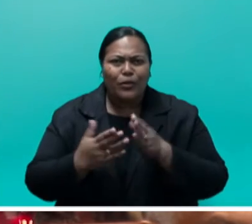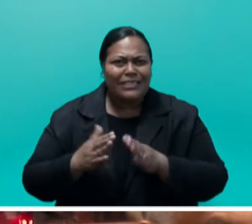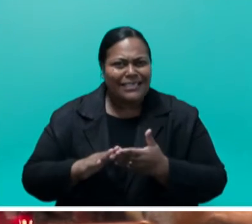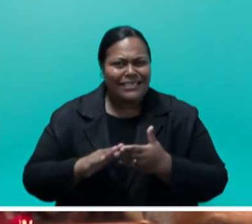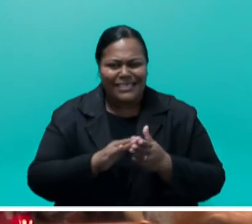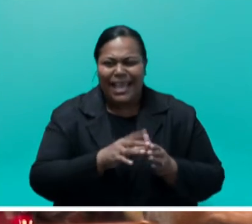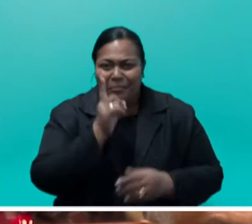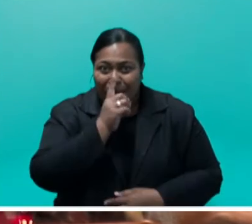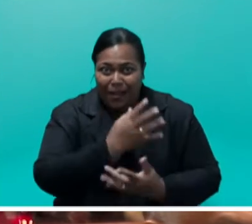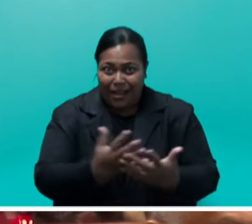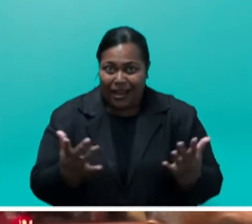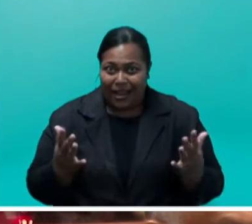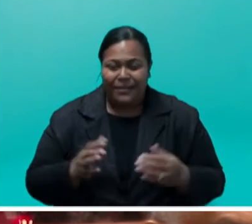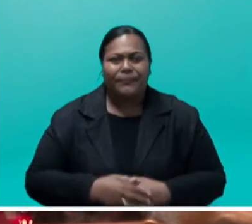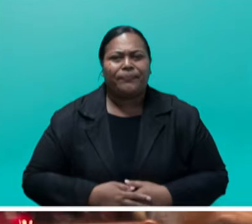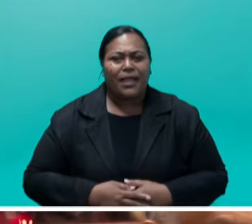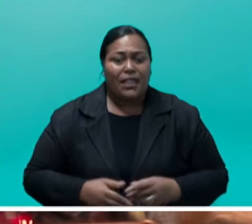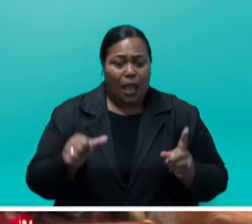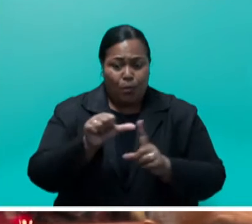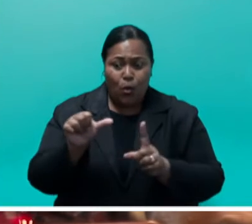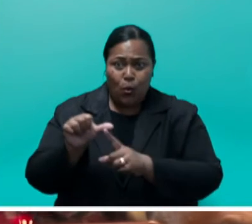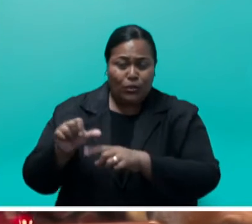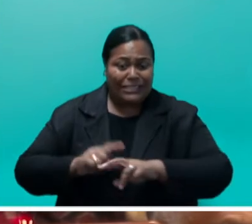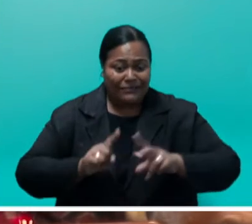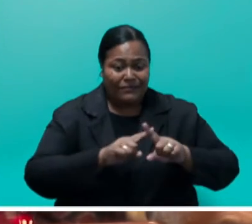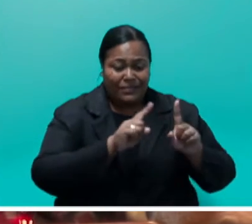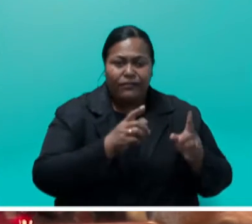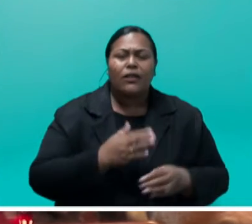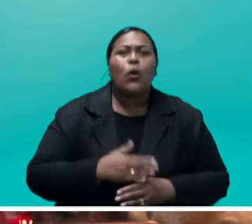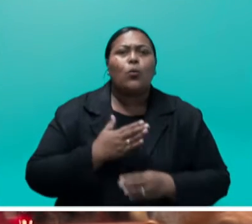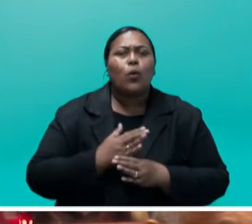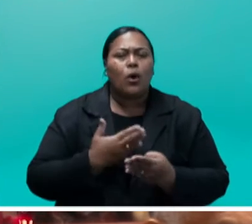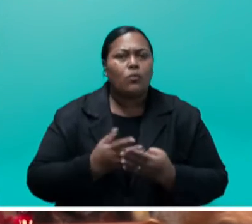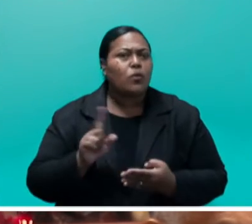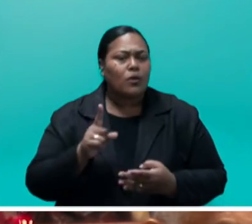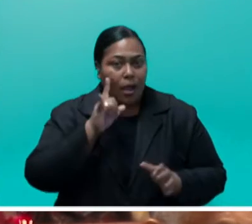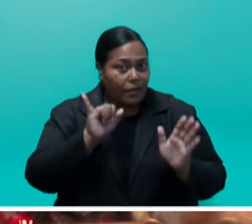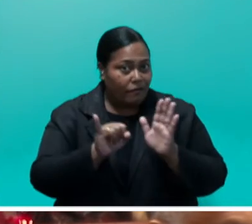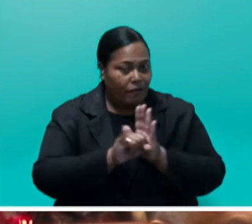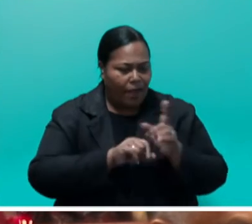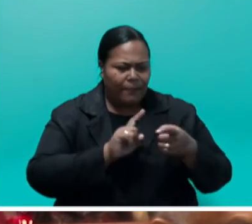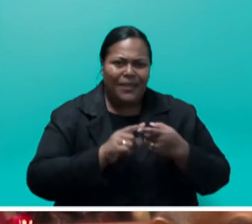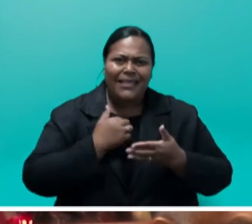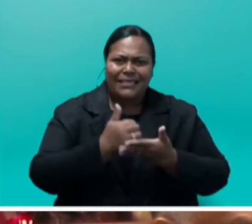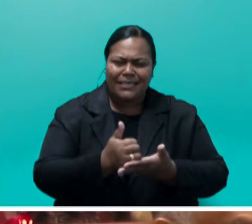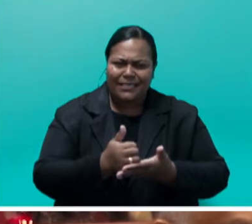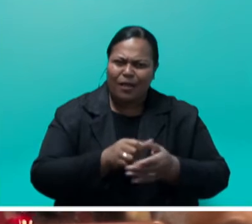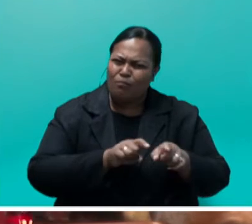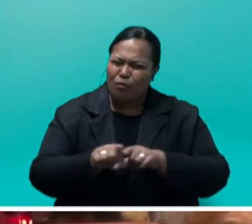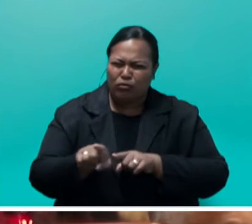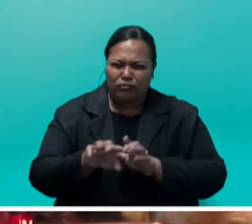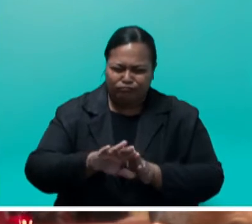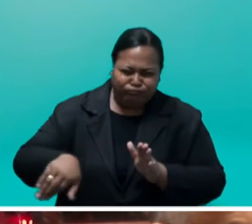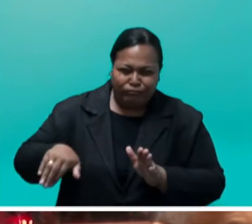Mr. Speaker, sir, the multi-sectoral approach will work towards, one, identifying and assisting the most vulnerable